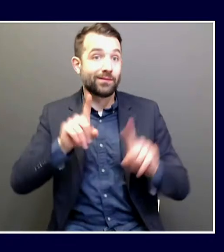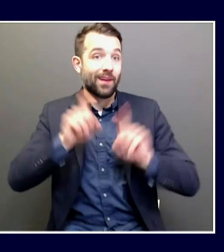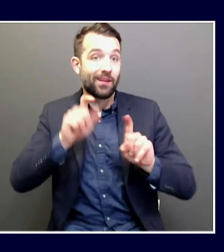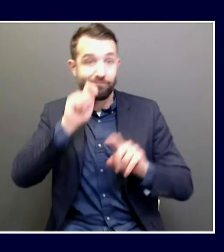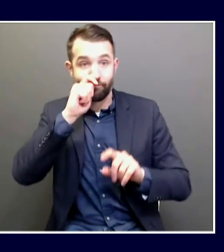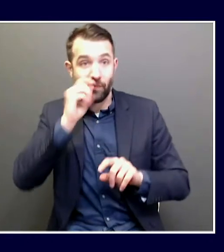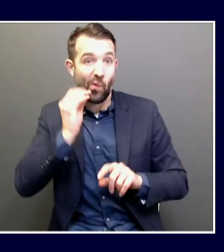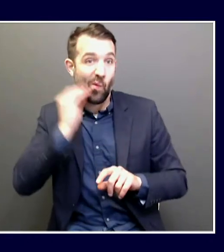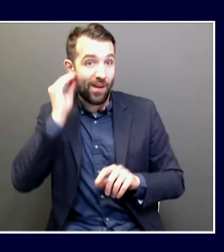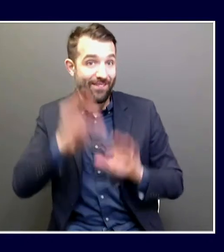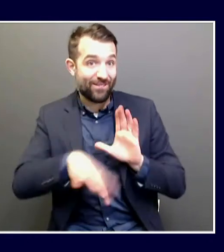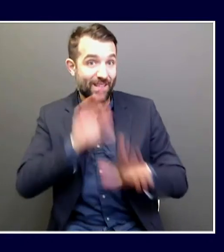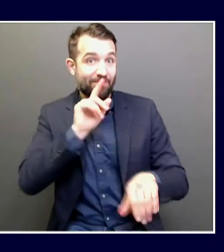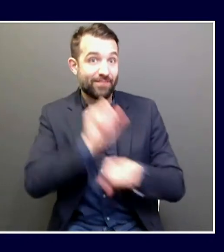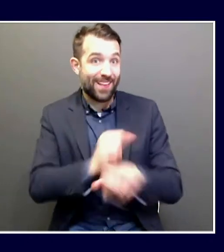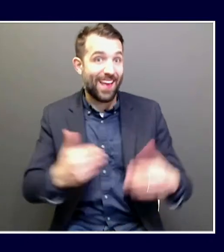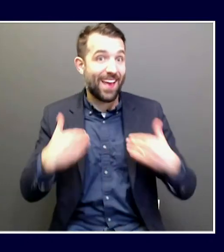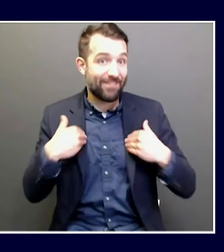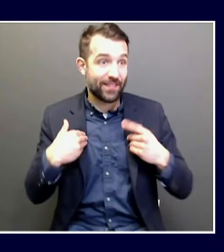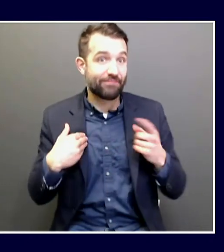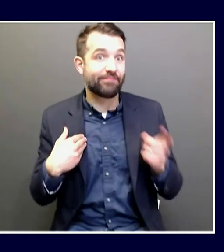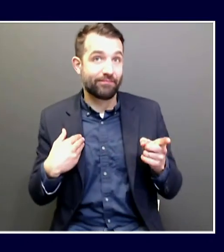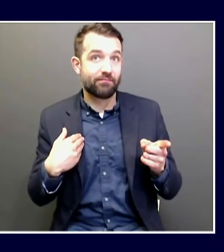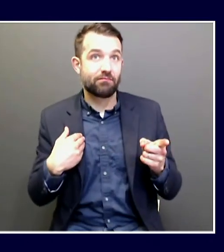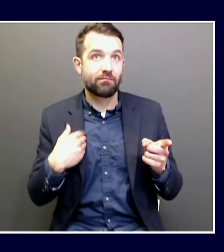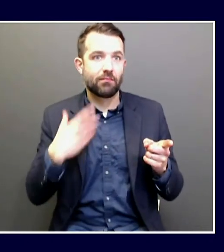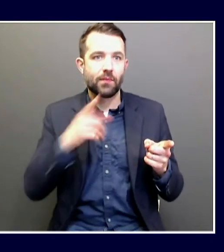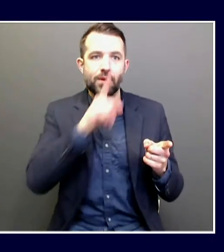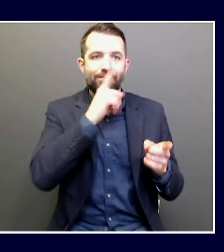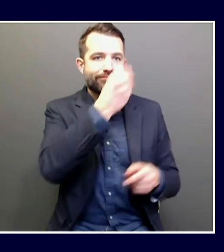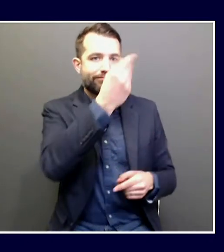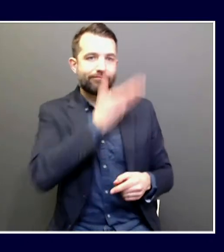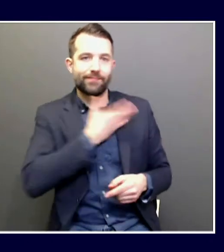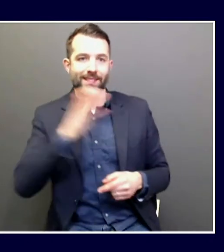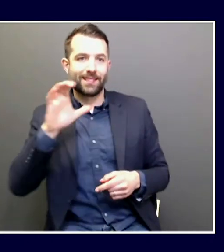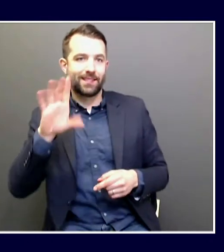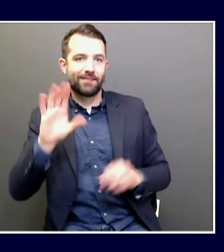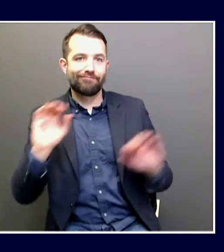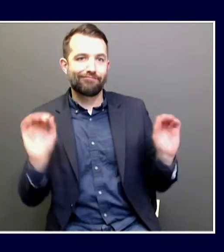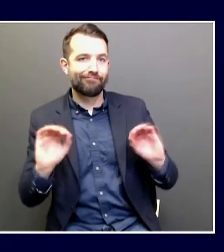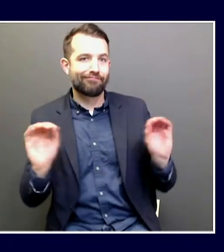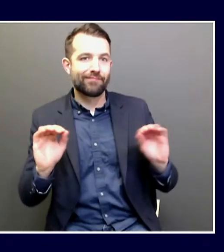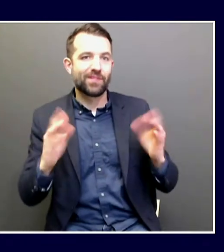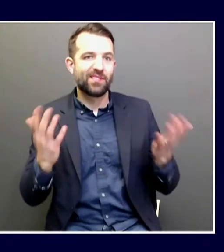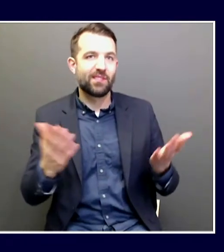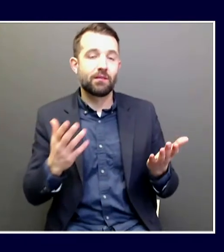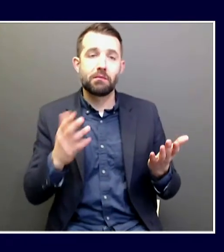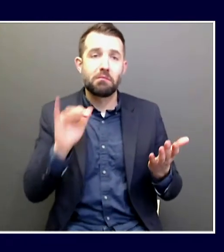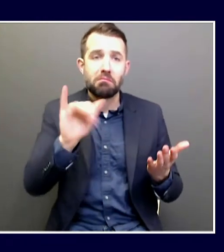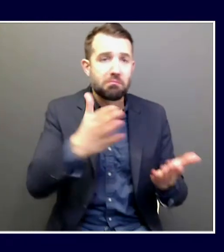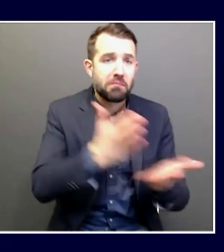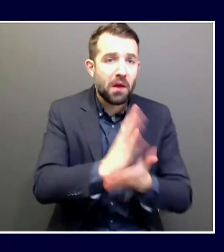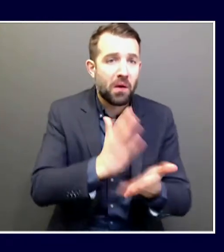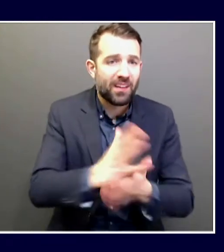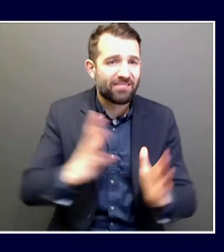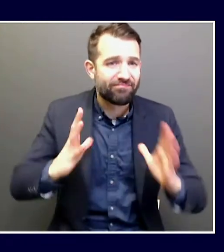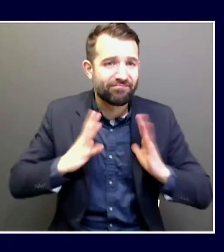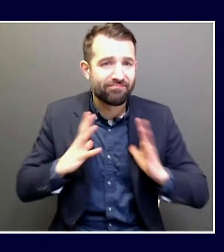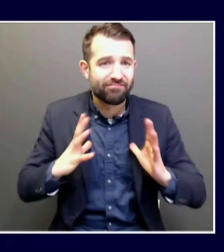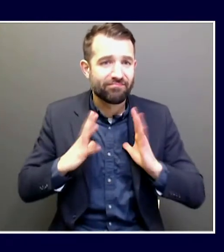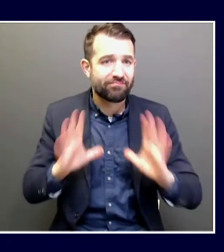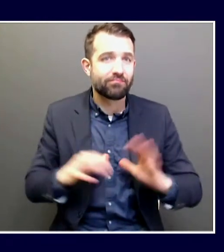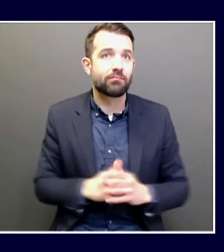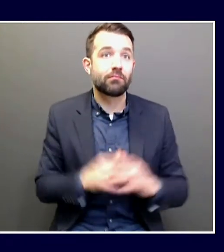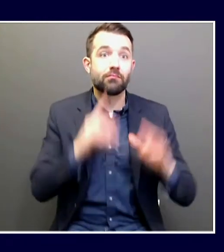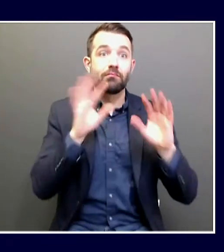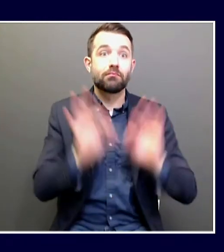positive without the Maine CDC being notified. That's okay. You being able to test yourself